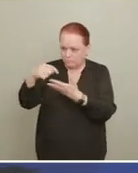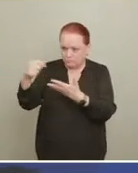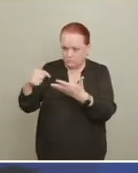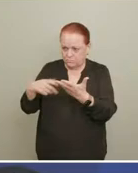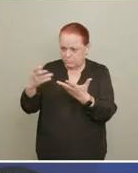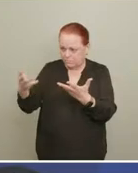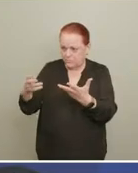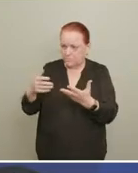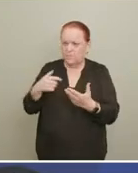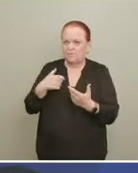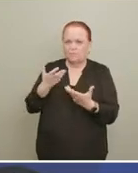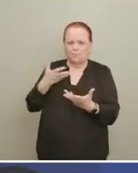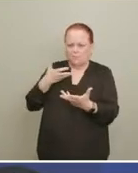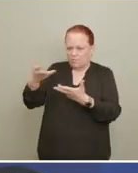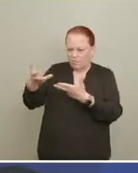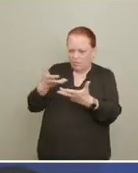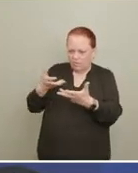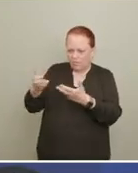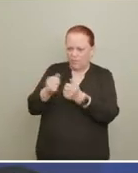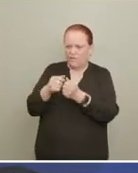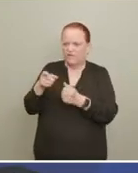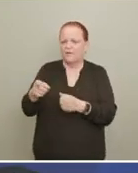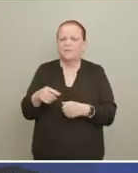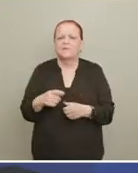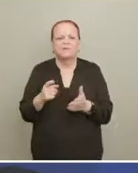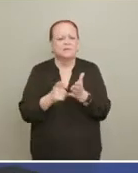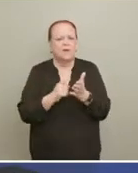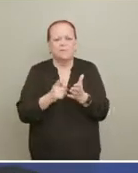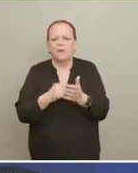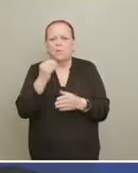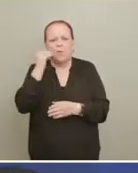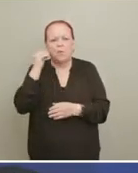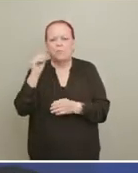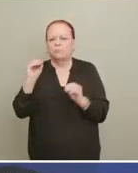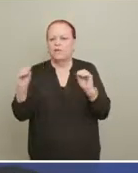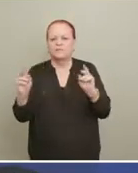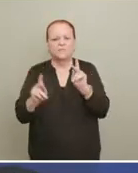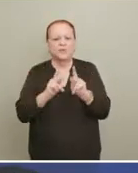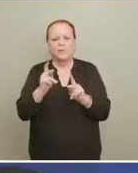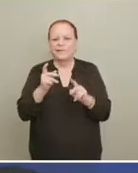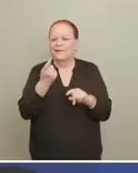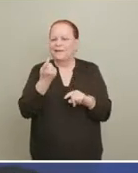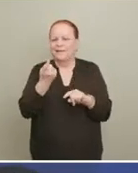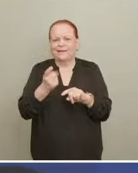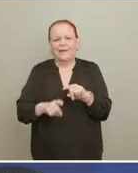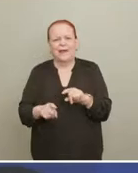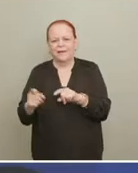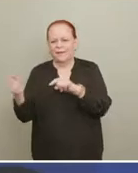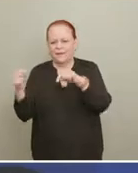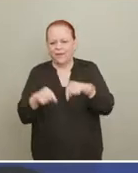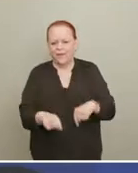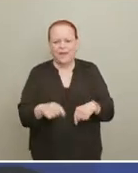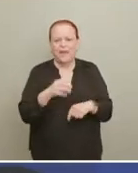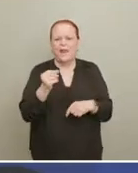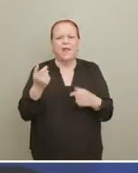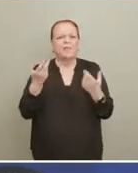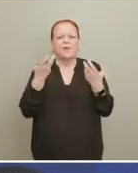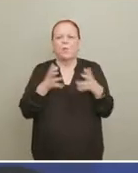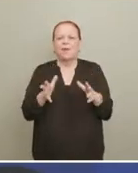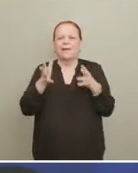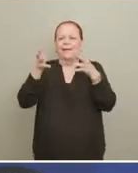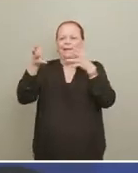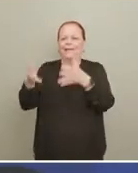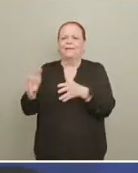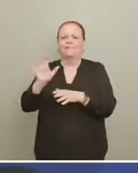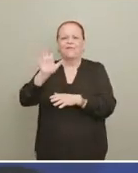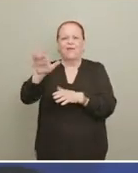for a homeless person to find the ability to go to a place, or even if they do, they don't like to leave their possessions outside where their